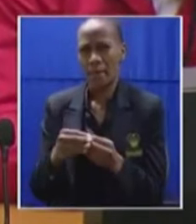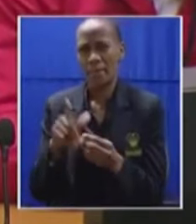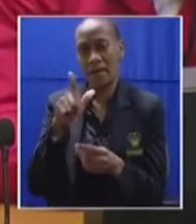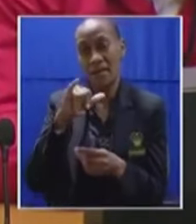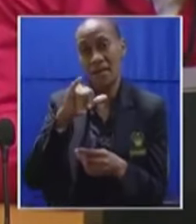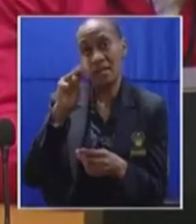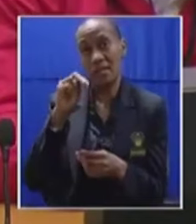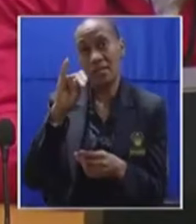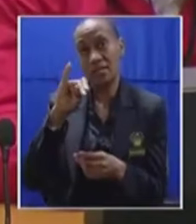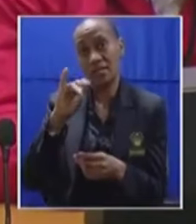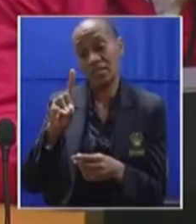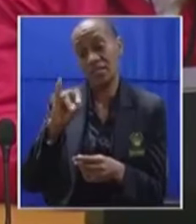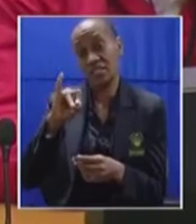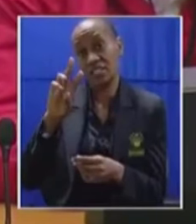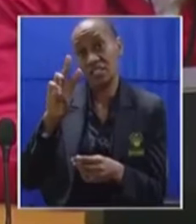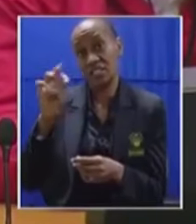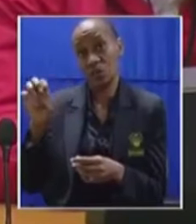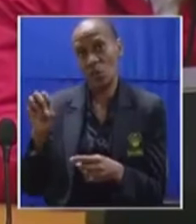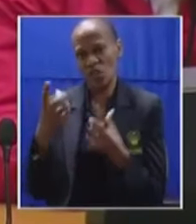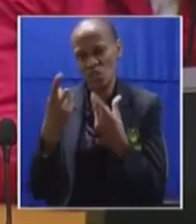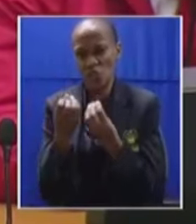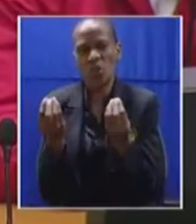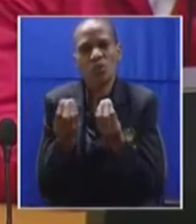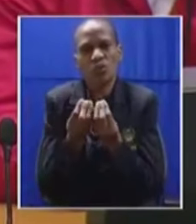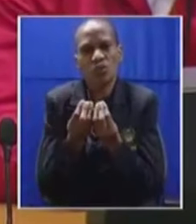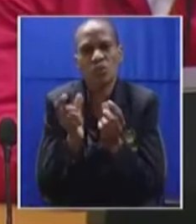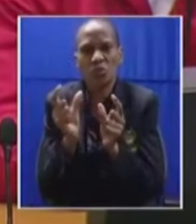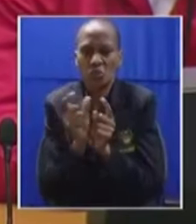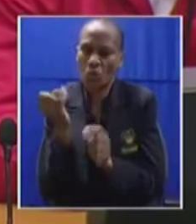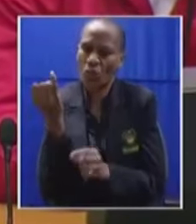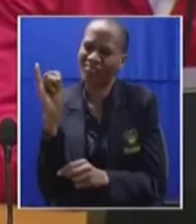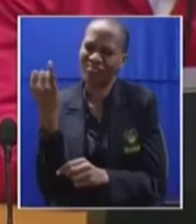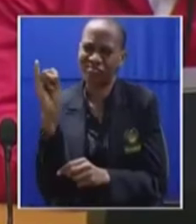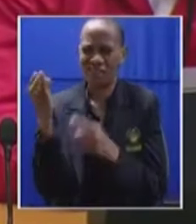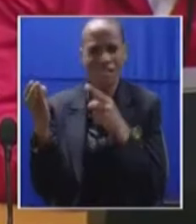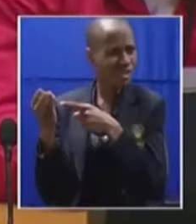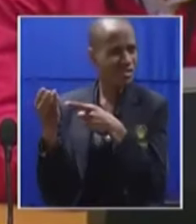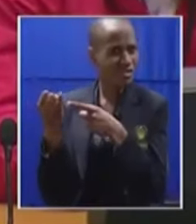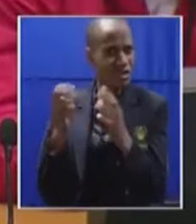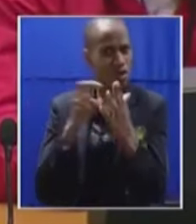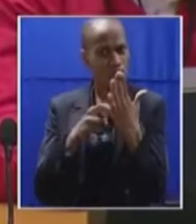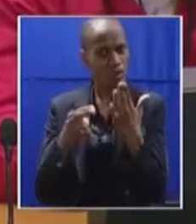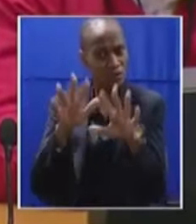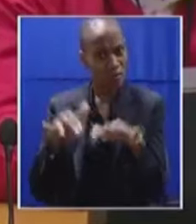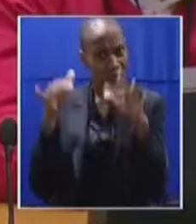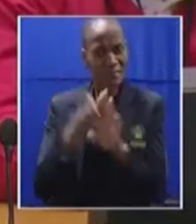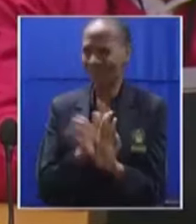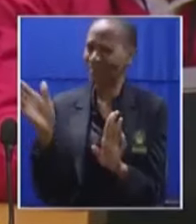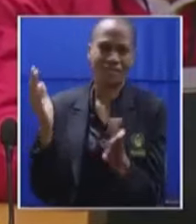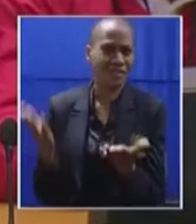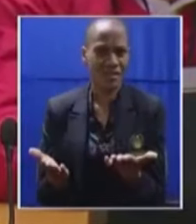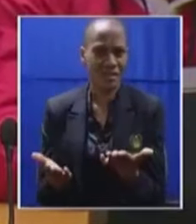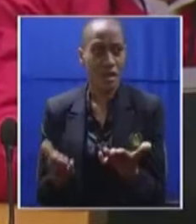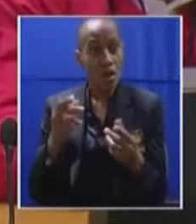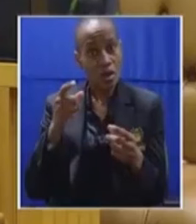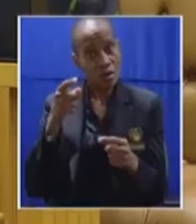by doing this pinky signal is very unparliamentary in view of the issue of the